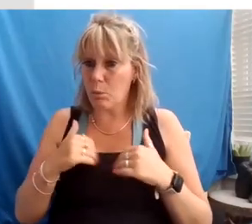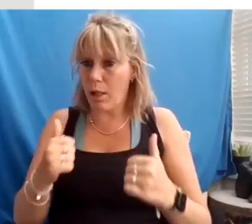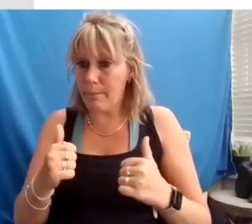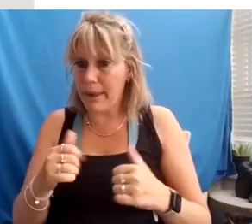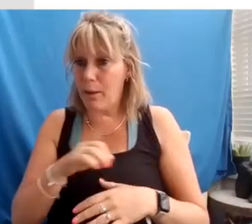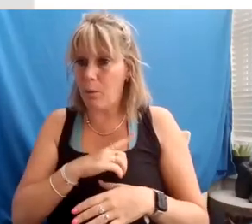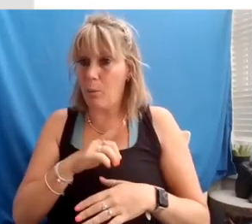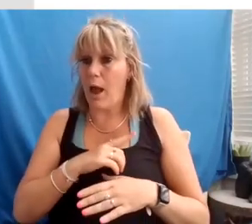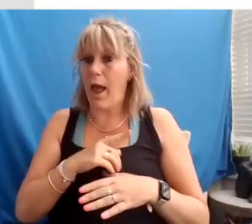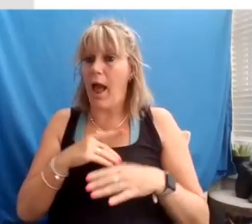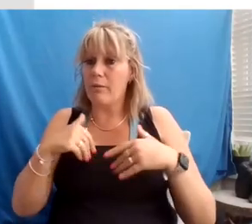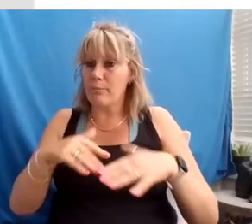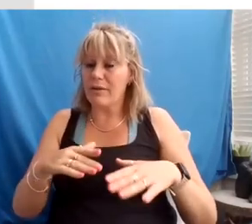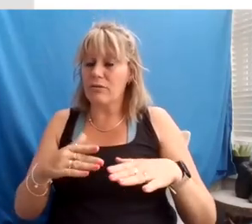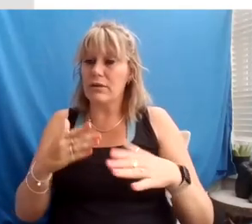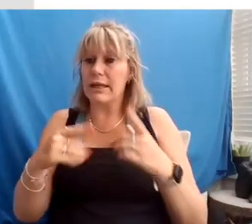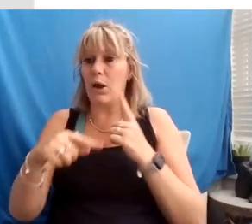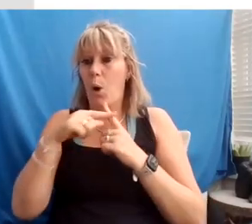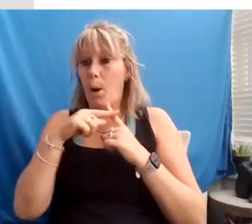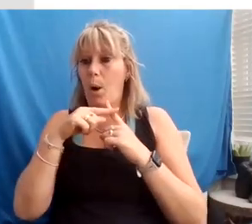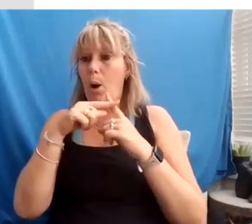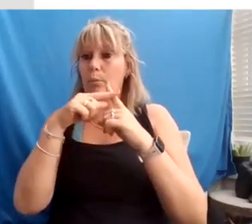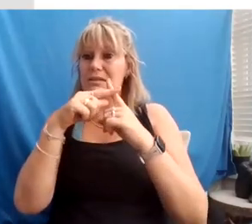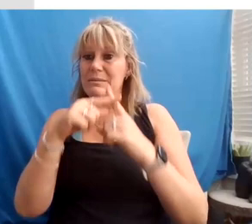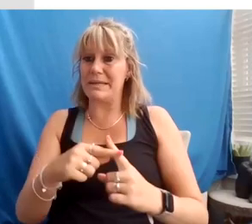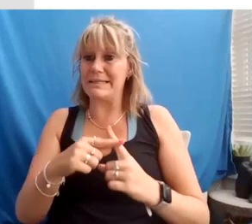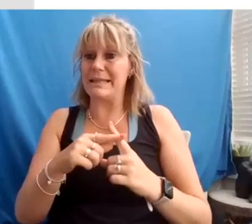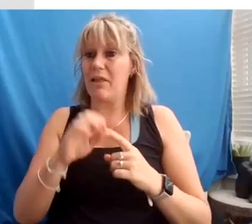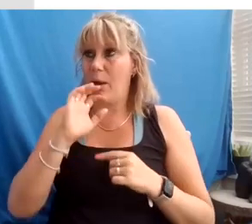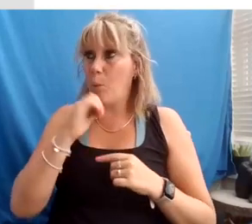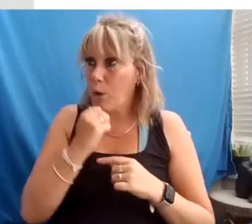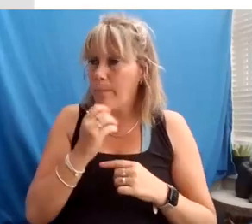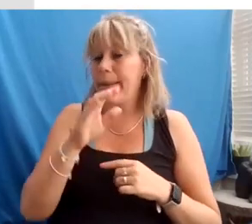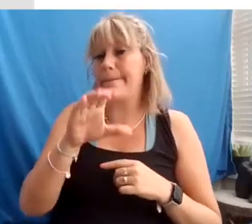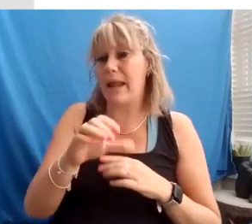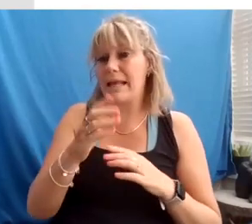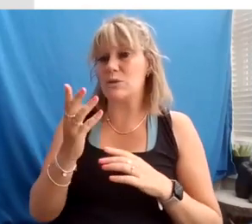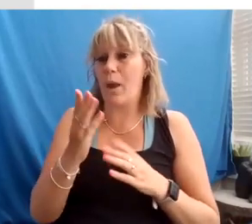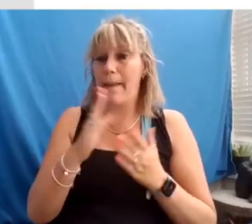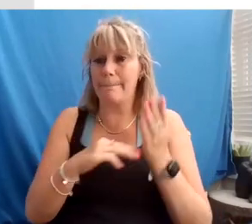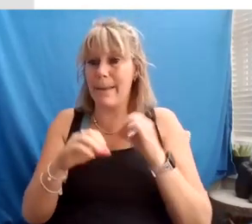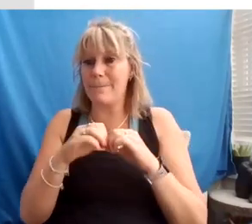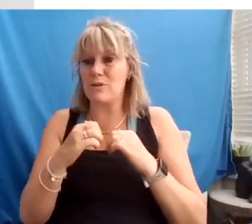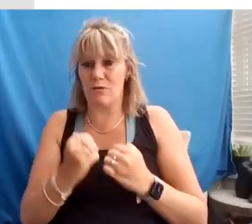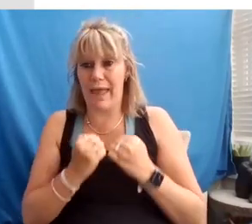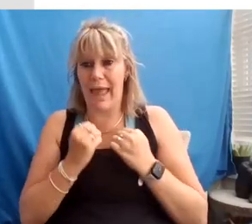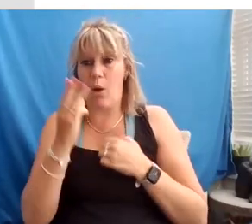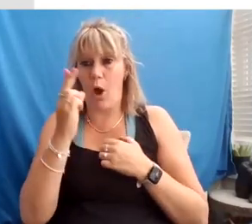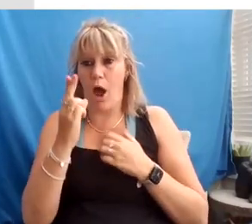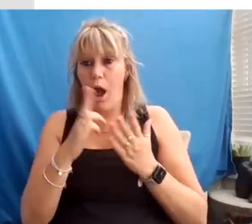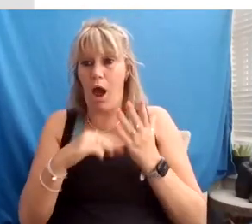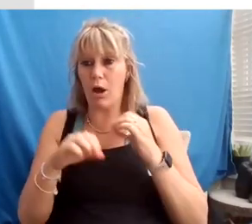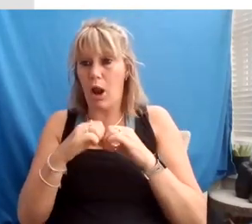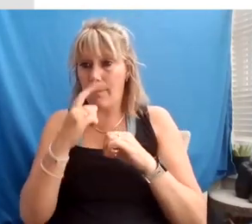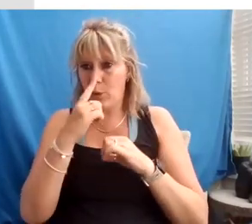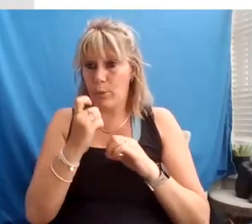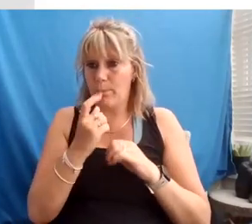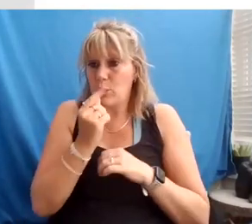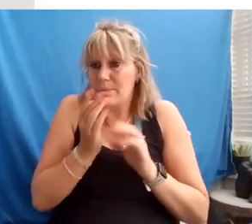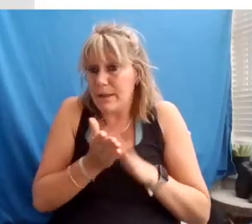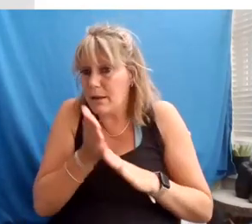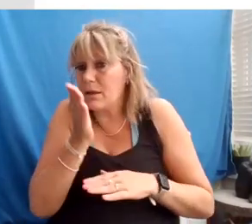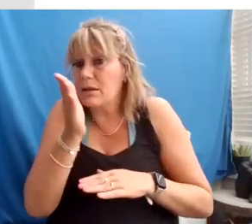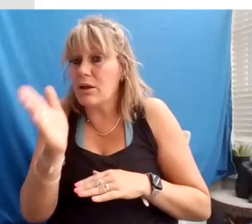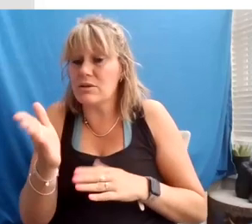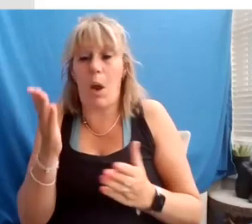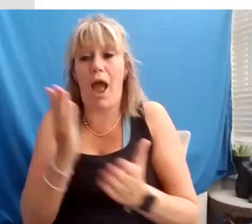I've been very optimistic that that was going to be somewhere that members of our art club who are based in Newham could go. So I'm very sorry